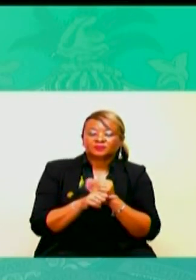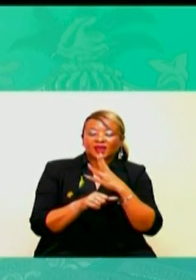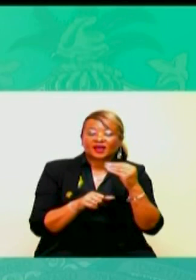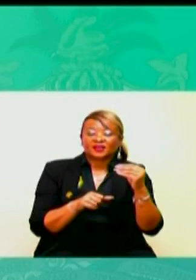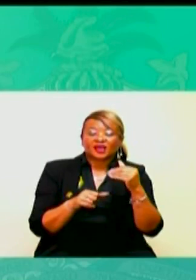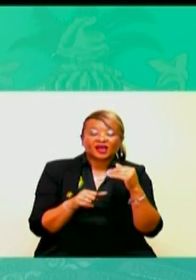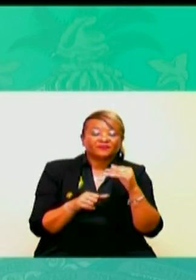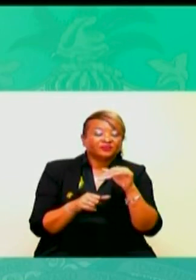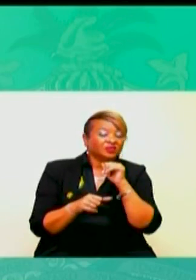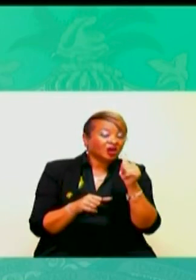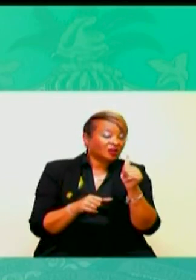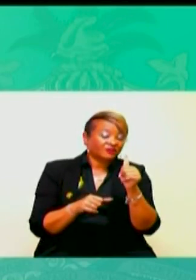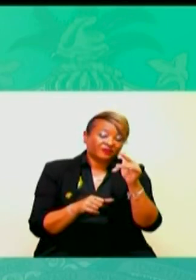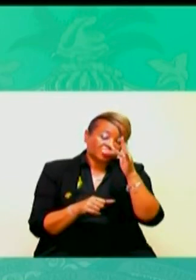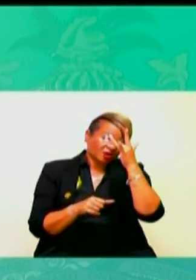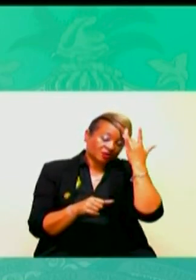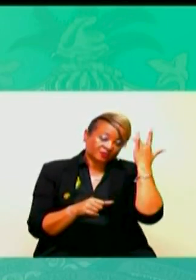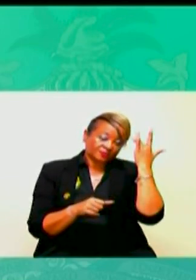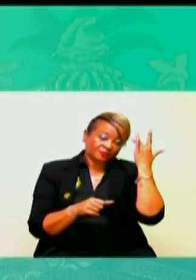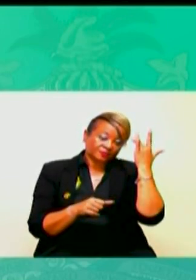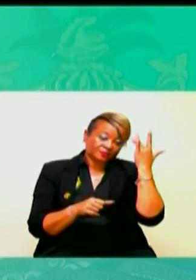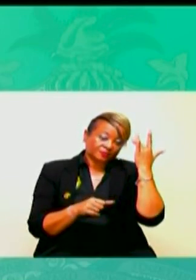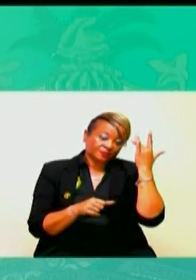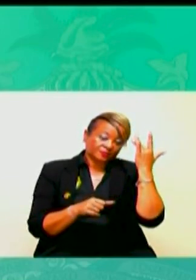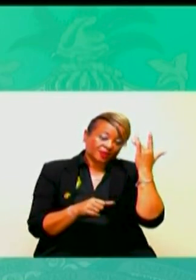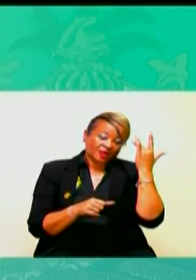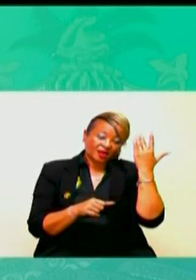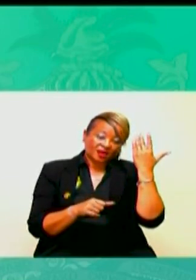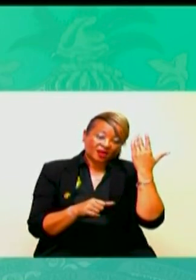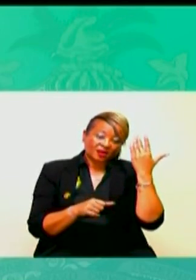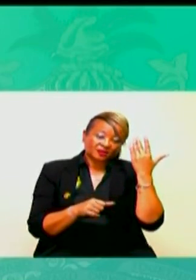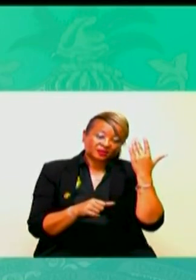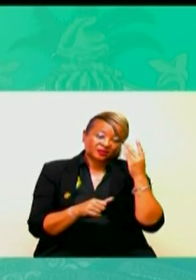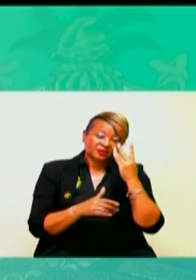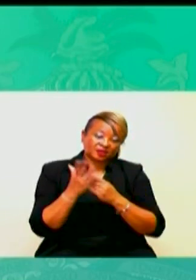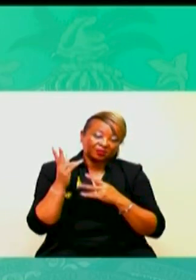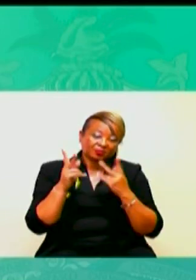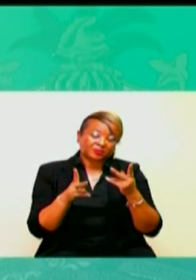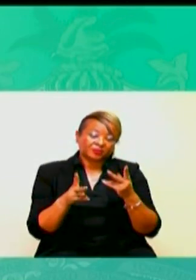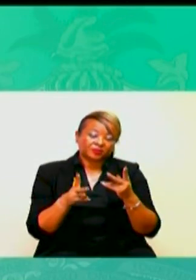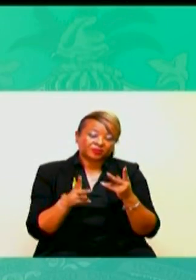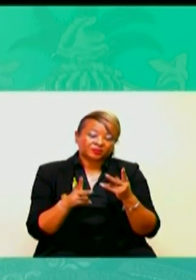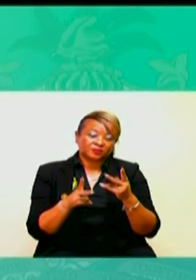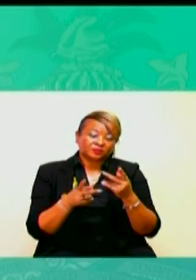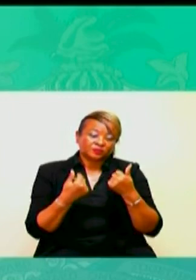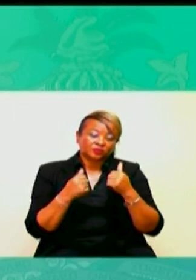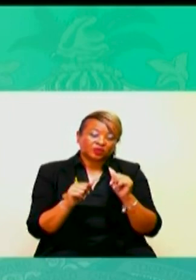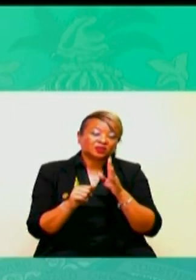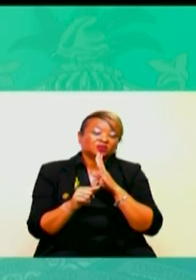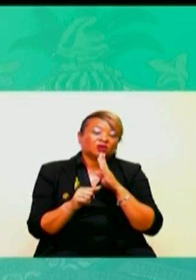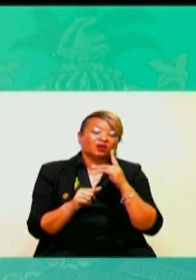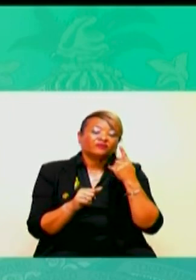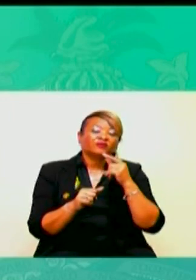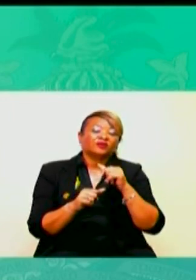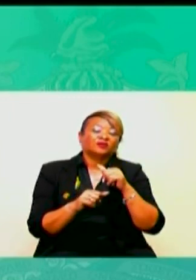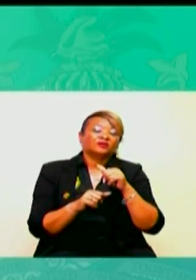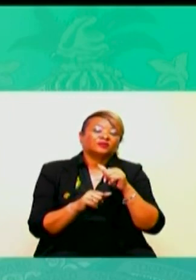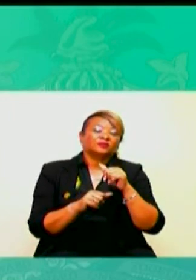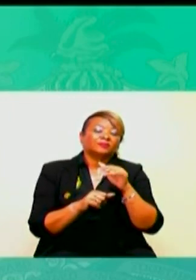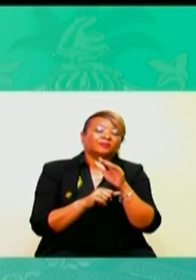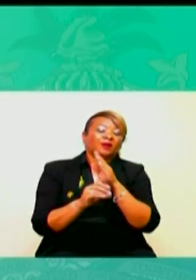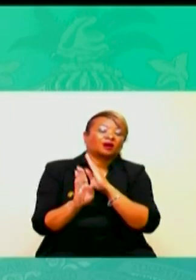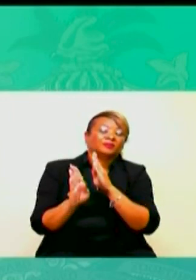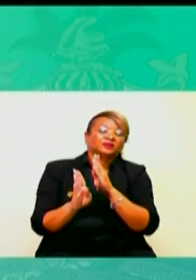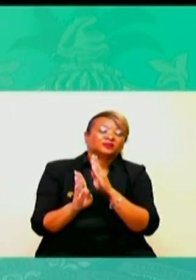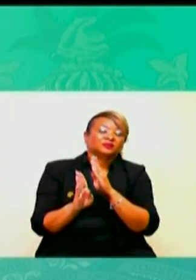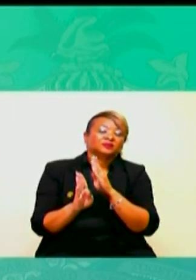haven't forgotten. I don't know, some person stand here and attempt to speak for the rest of the Bahamas. I can't do that.